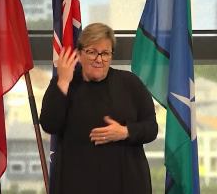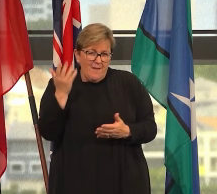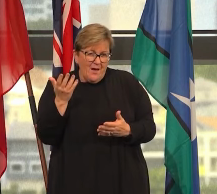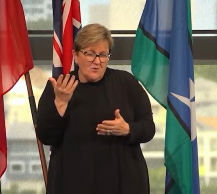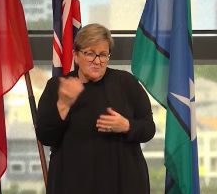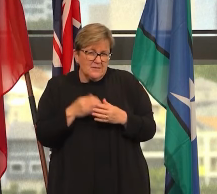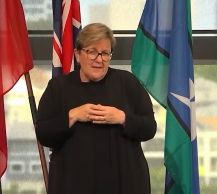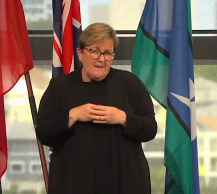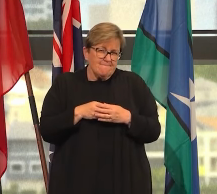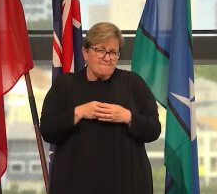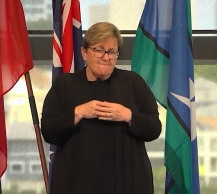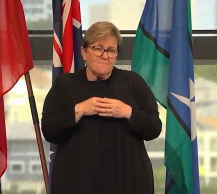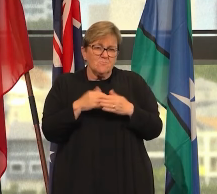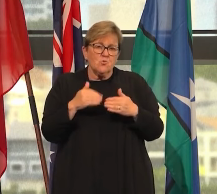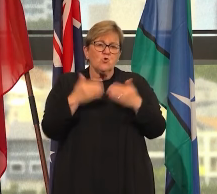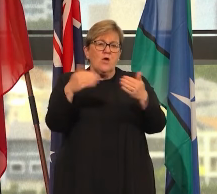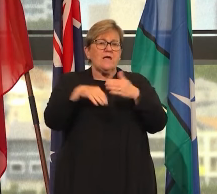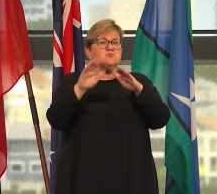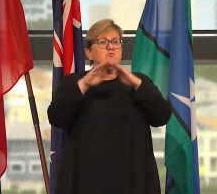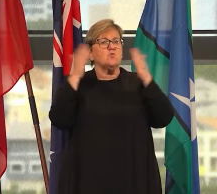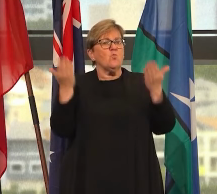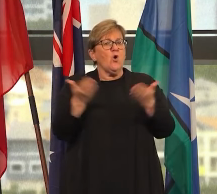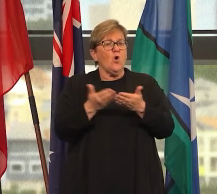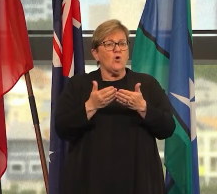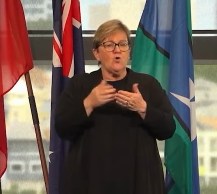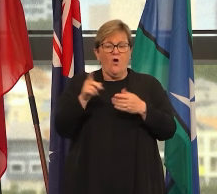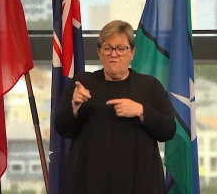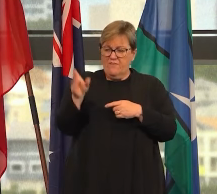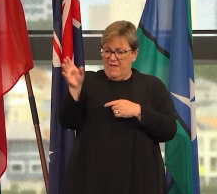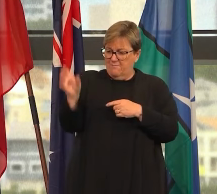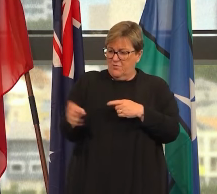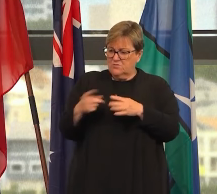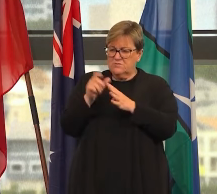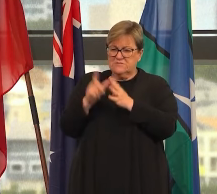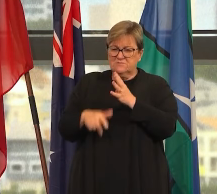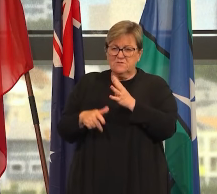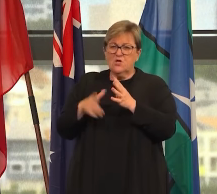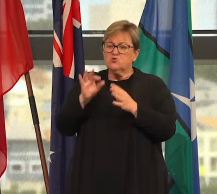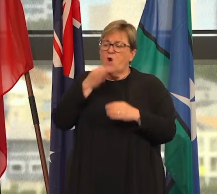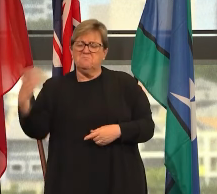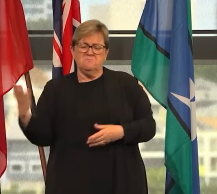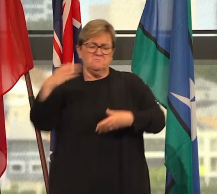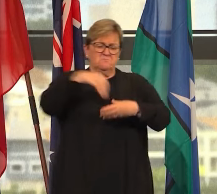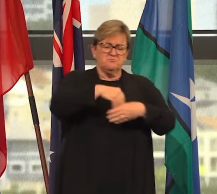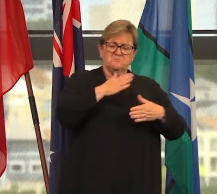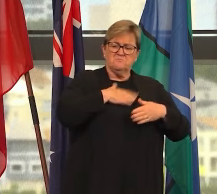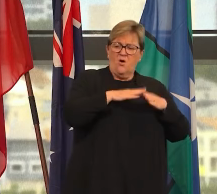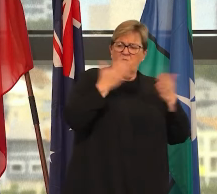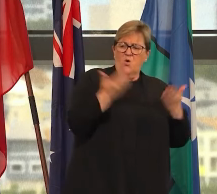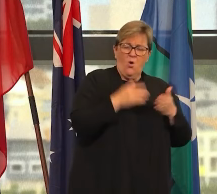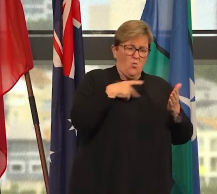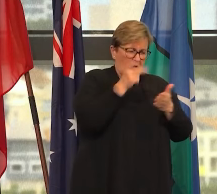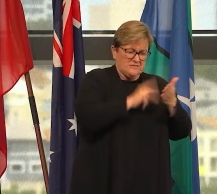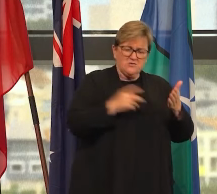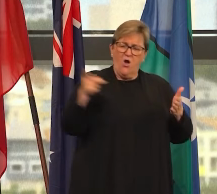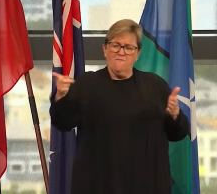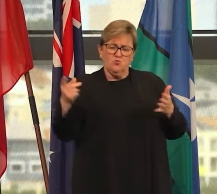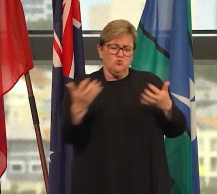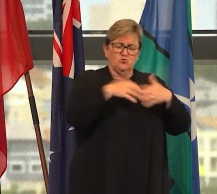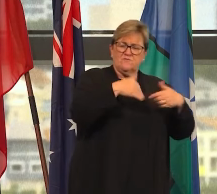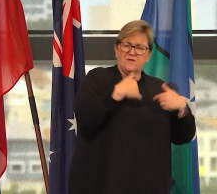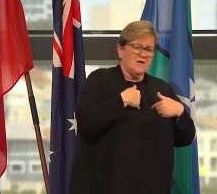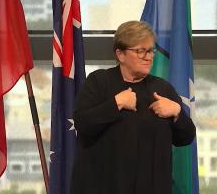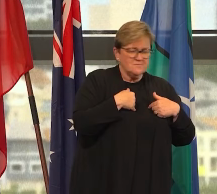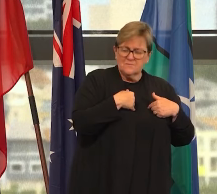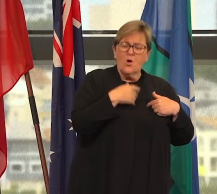without disability, and then we're asking them to step in and do it the way we do it. Yeah, that's a segregation statement.